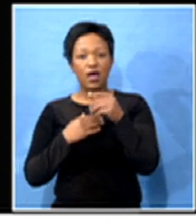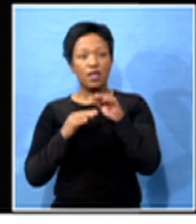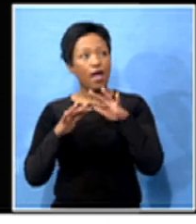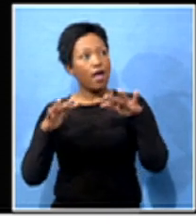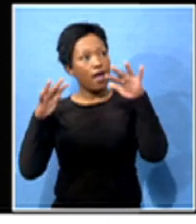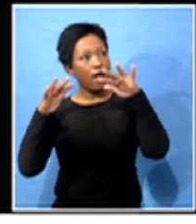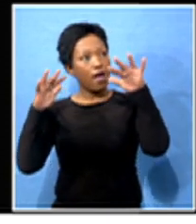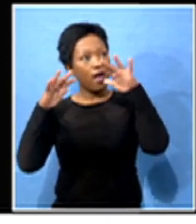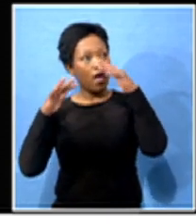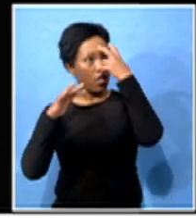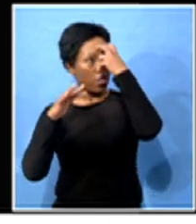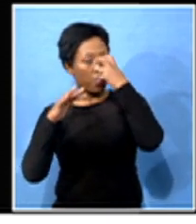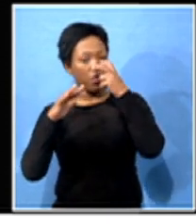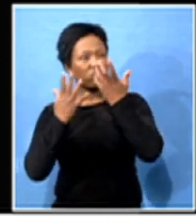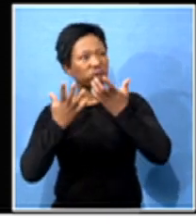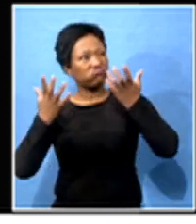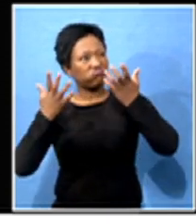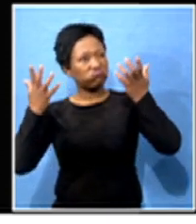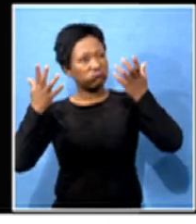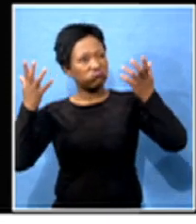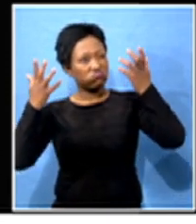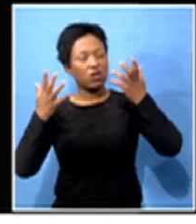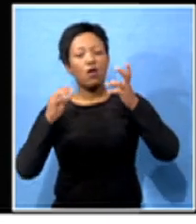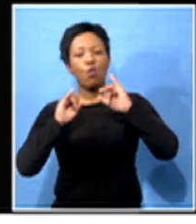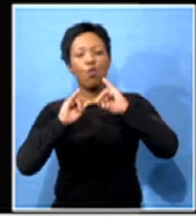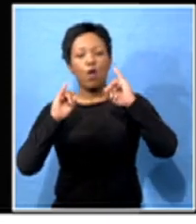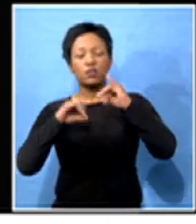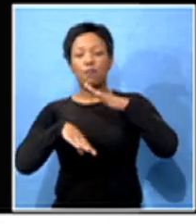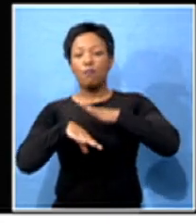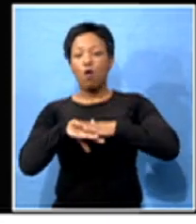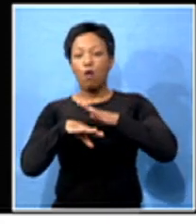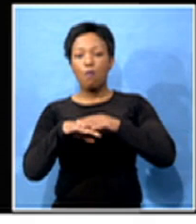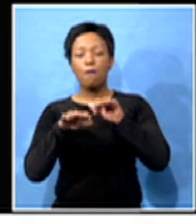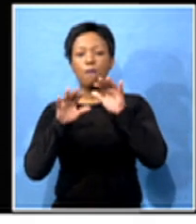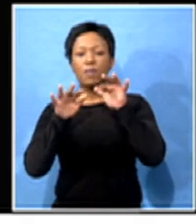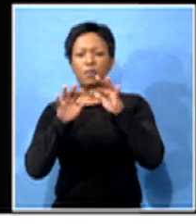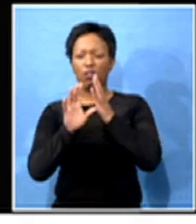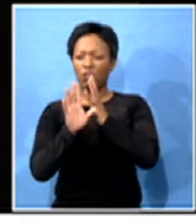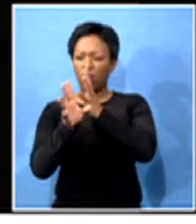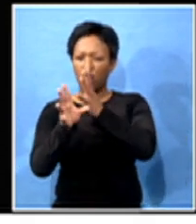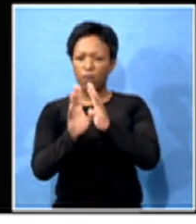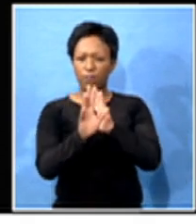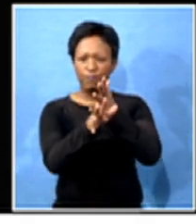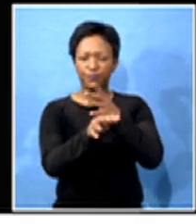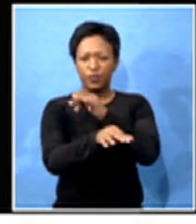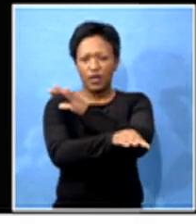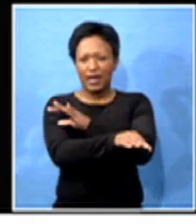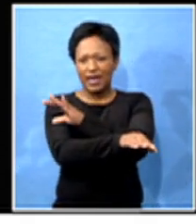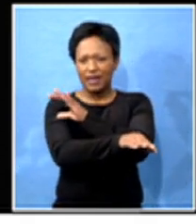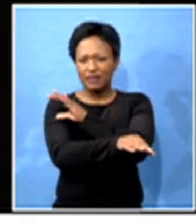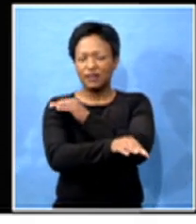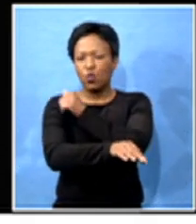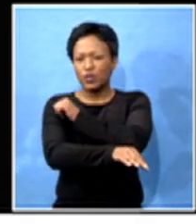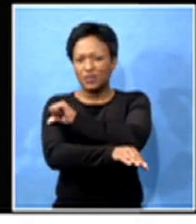now coming out, because we are seeing more and more patients lining up in clinics, in hospitals due